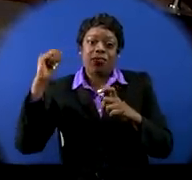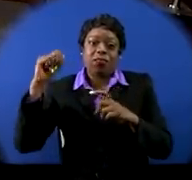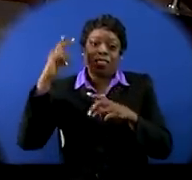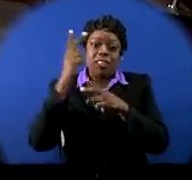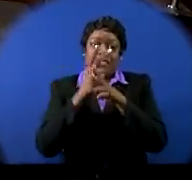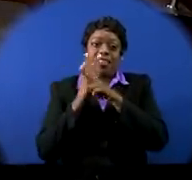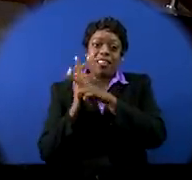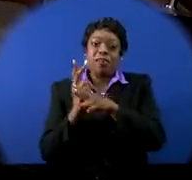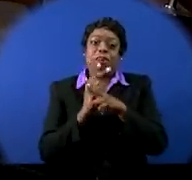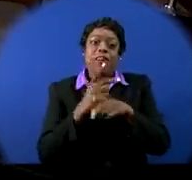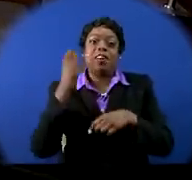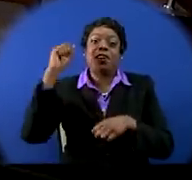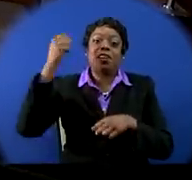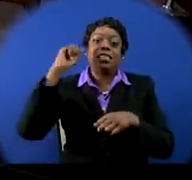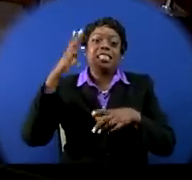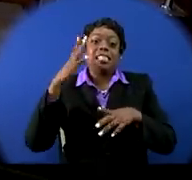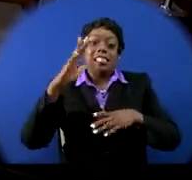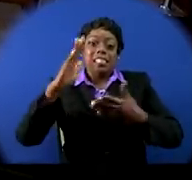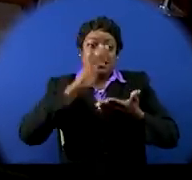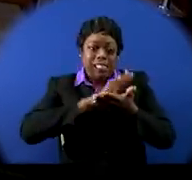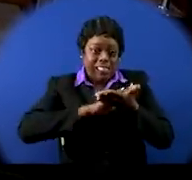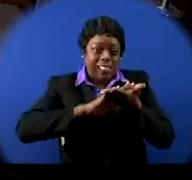worth saving. Oh, so you,